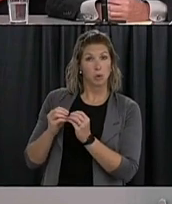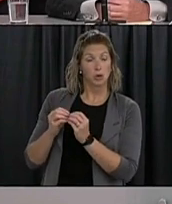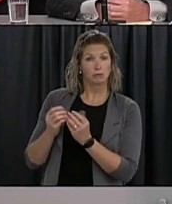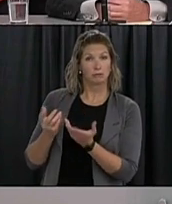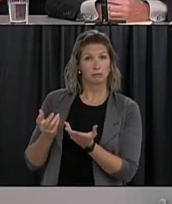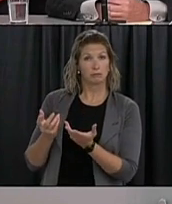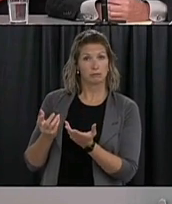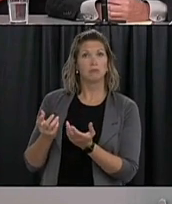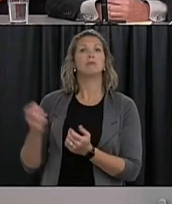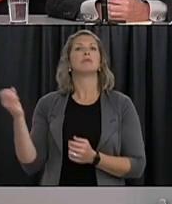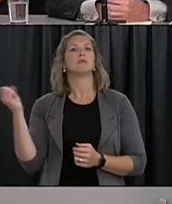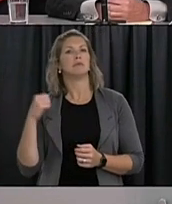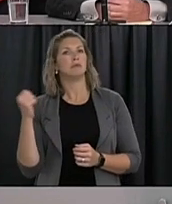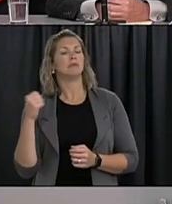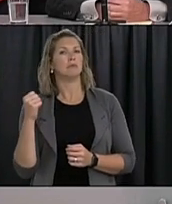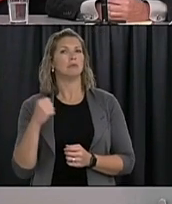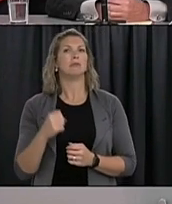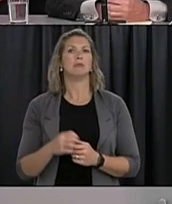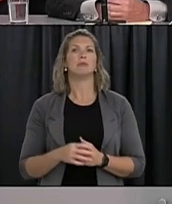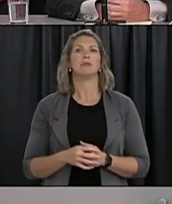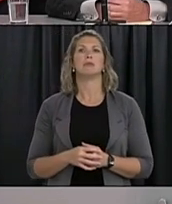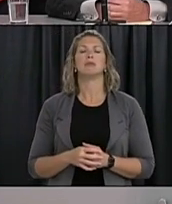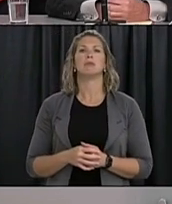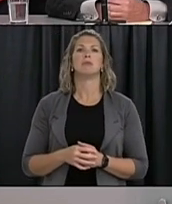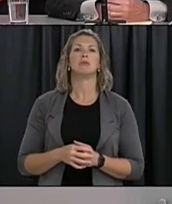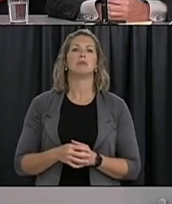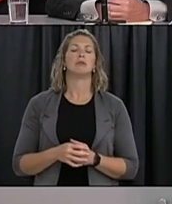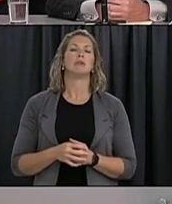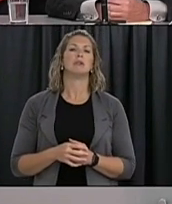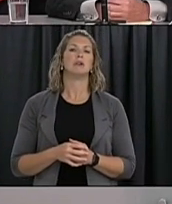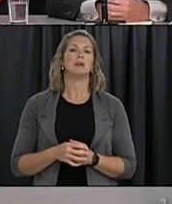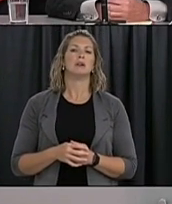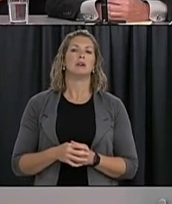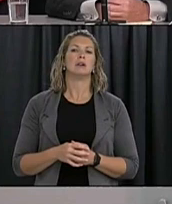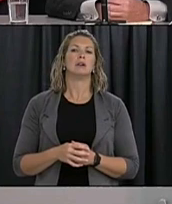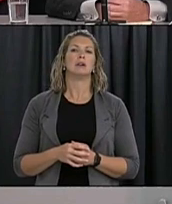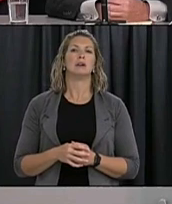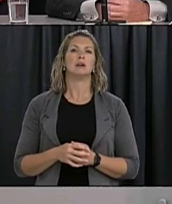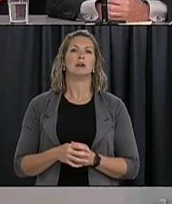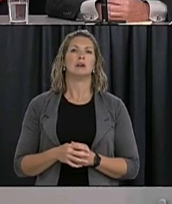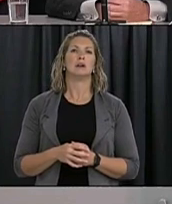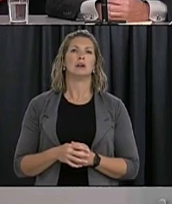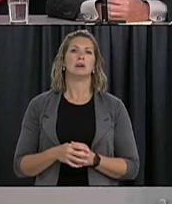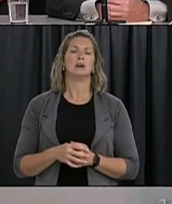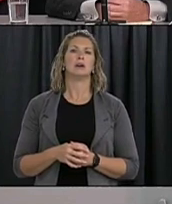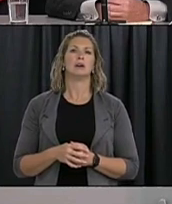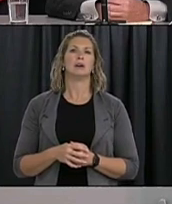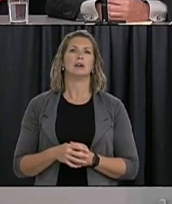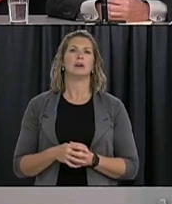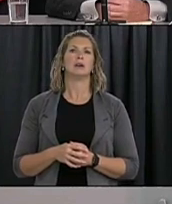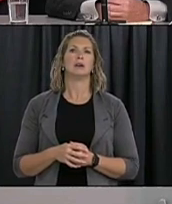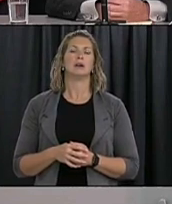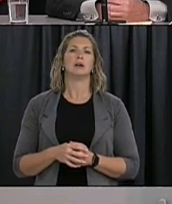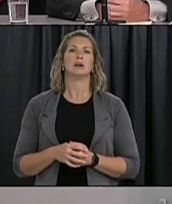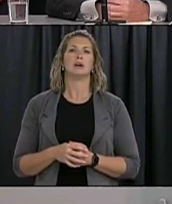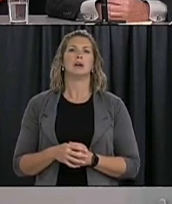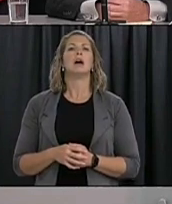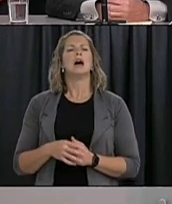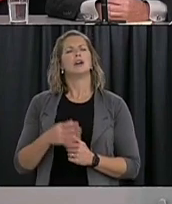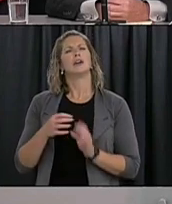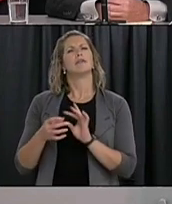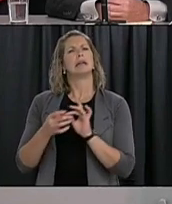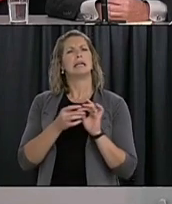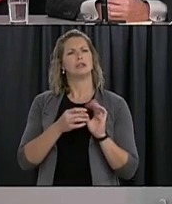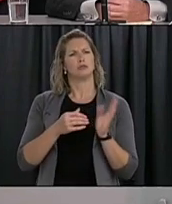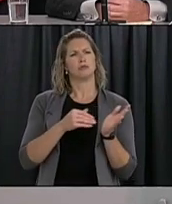Yeah, I just wanted to go back to Dr. Xavier's distinctions that she was